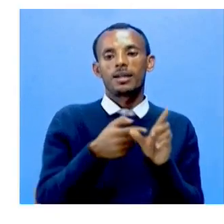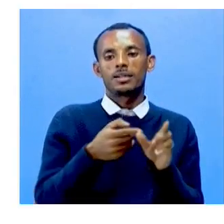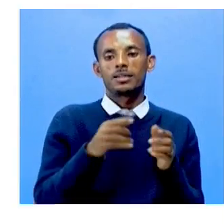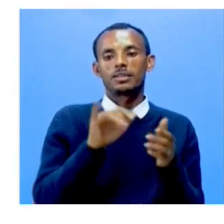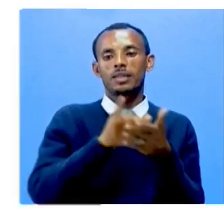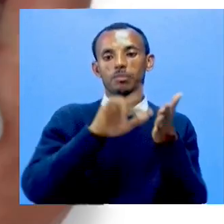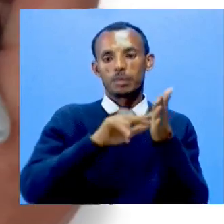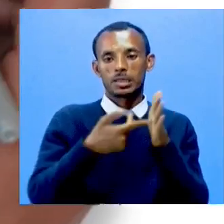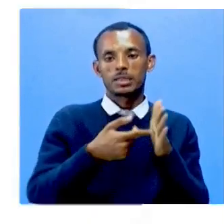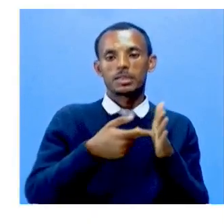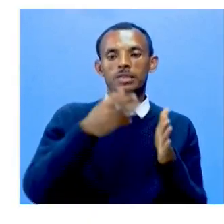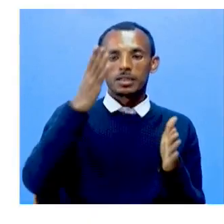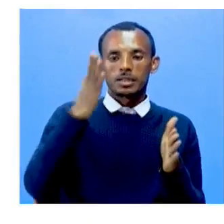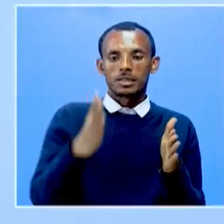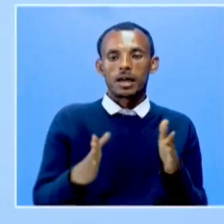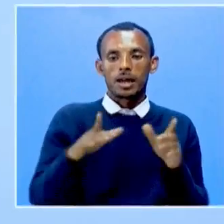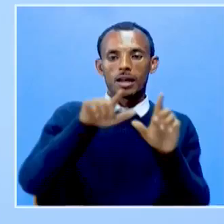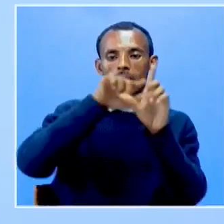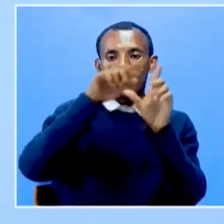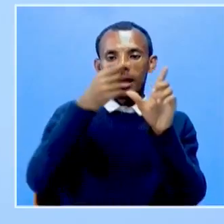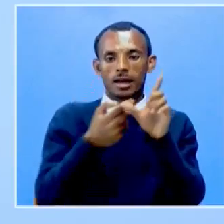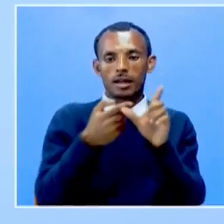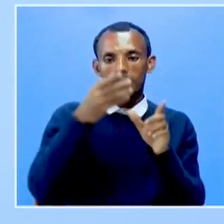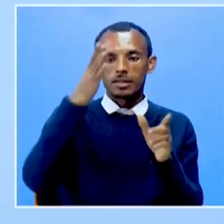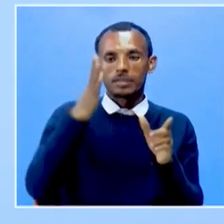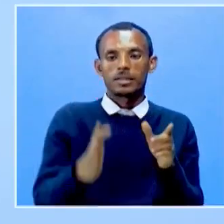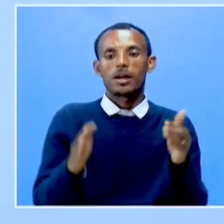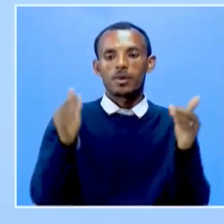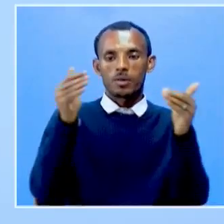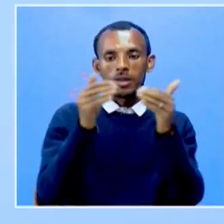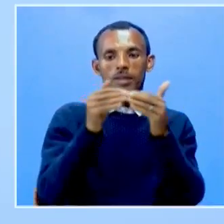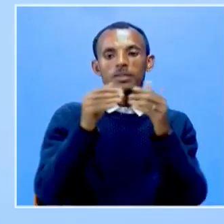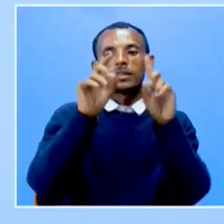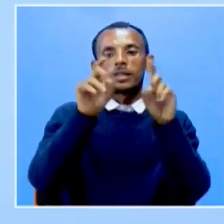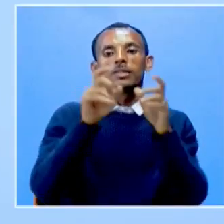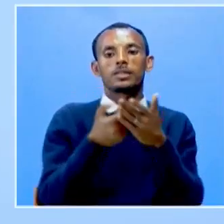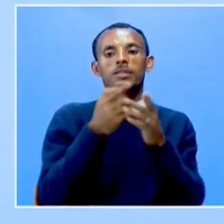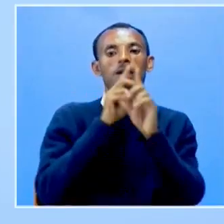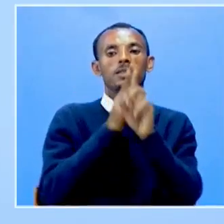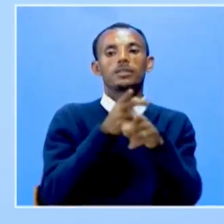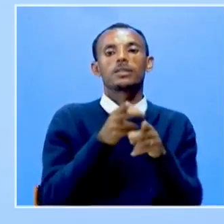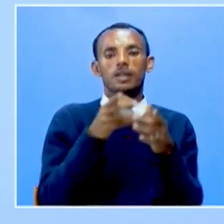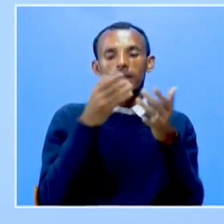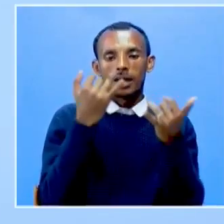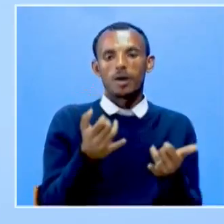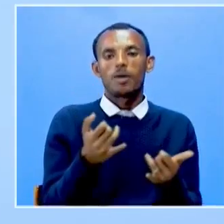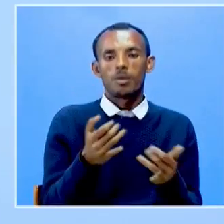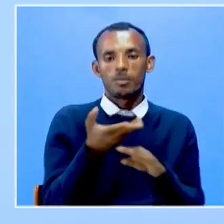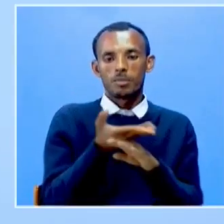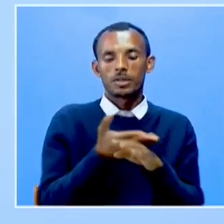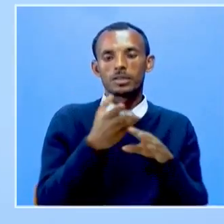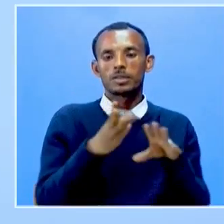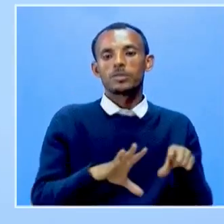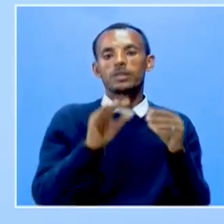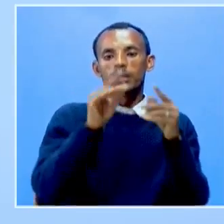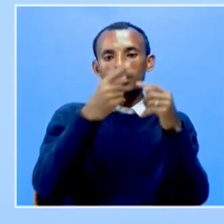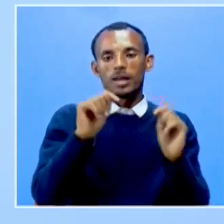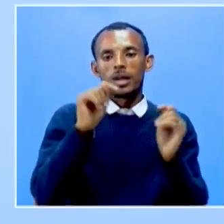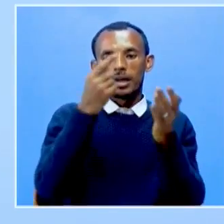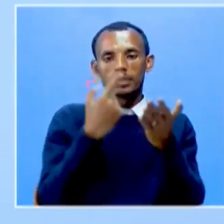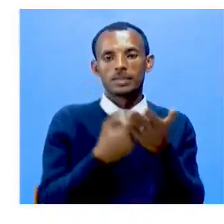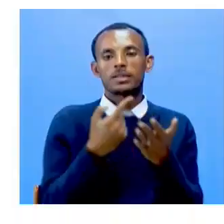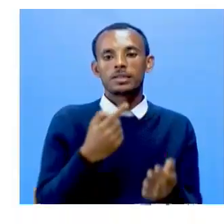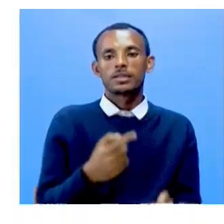side congruency test. This will be the answer. Now, please students, try this.